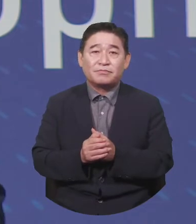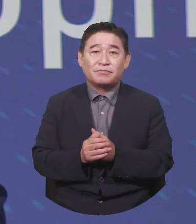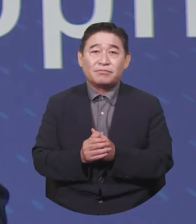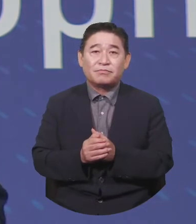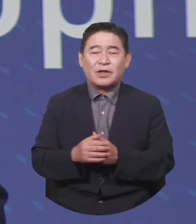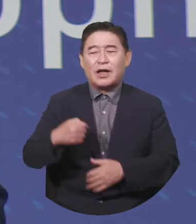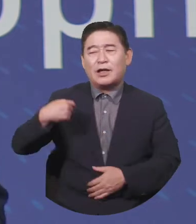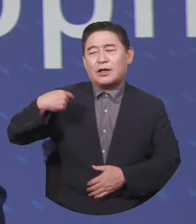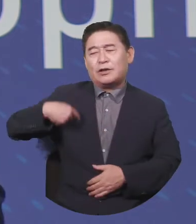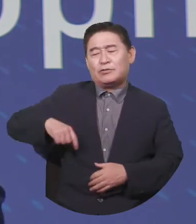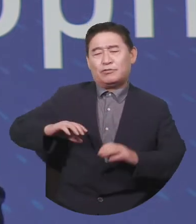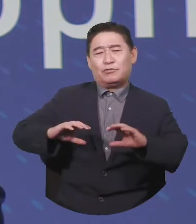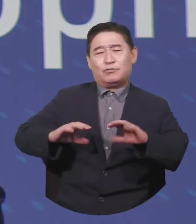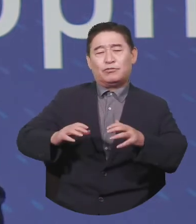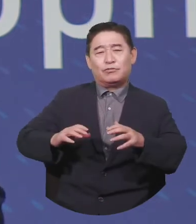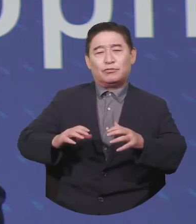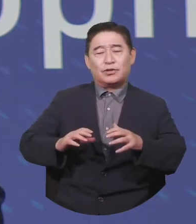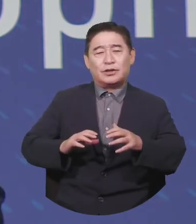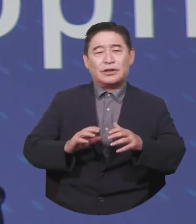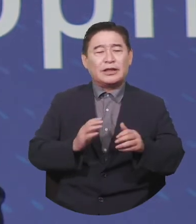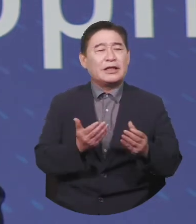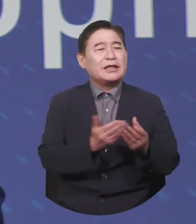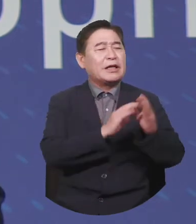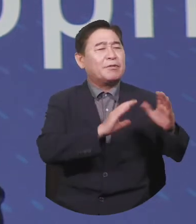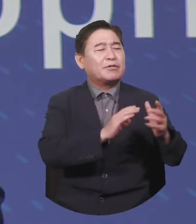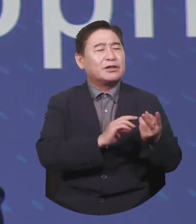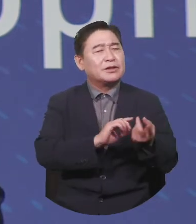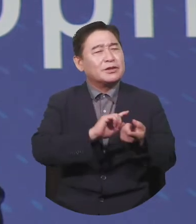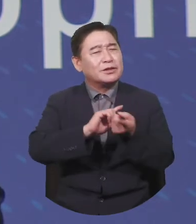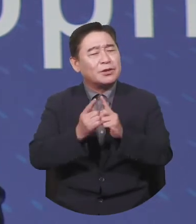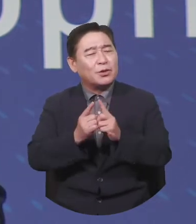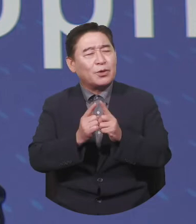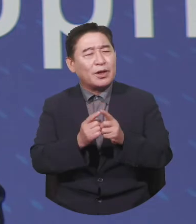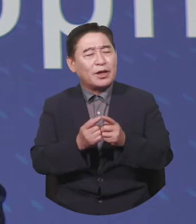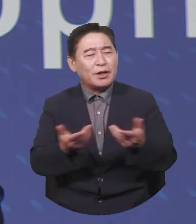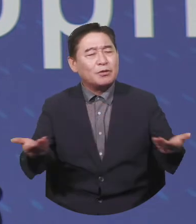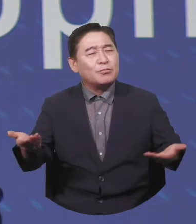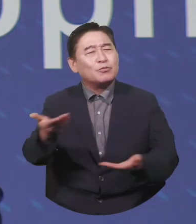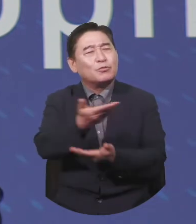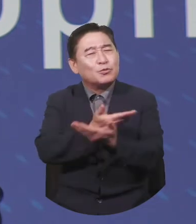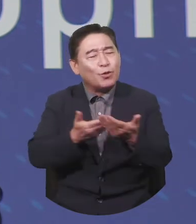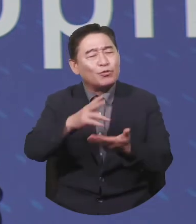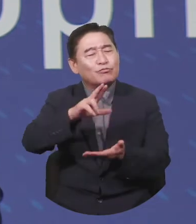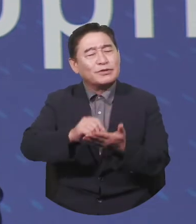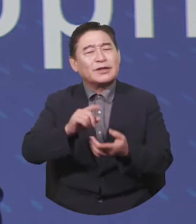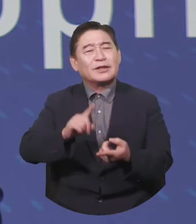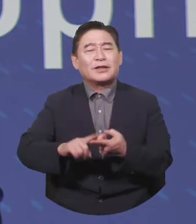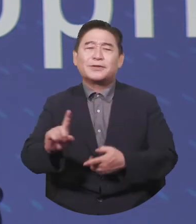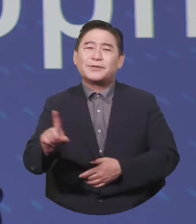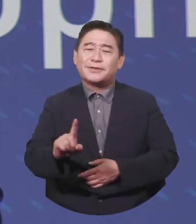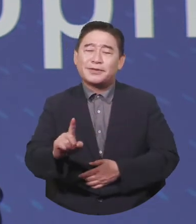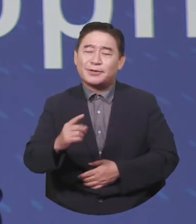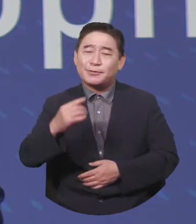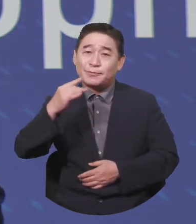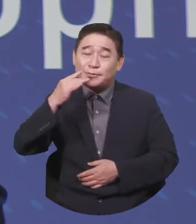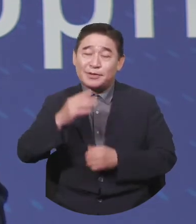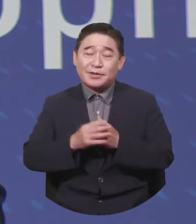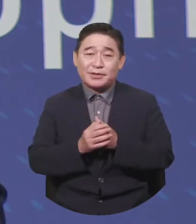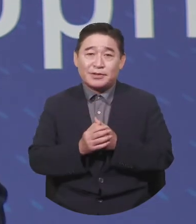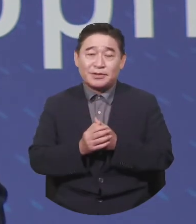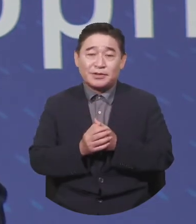cooperation approach. Everybody is interested. Belt and Road Initiative, from my perspective, is a